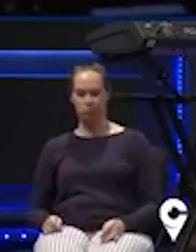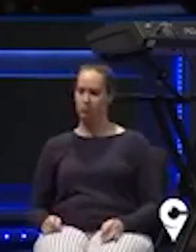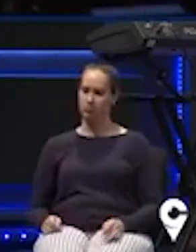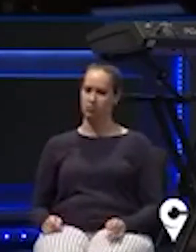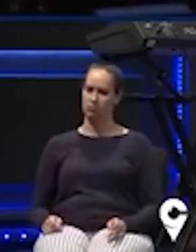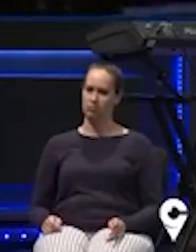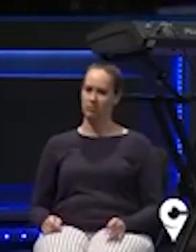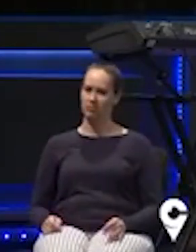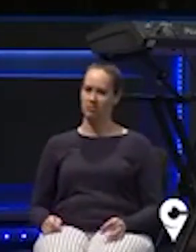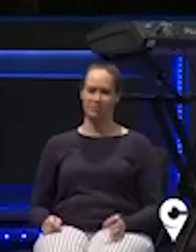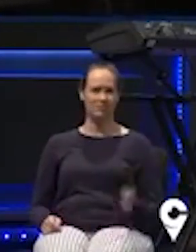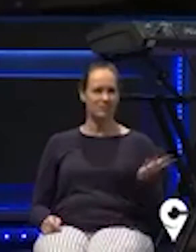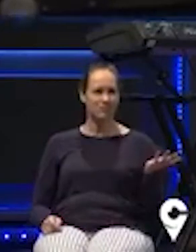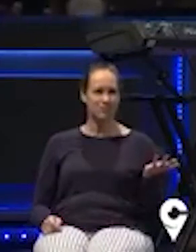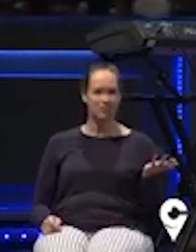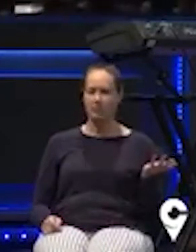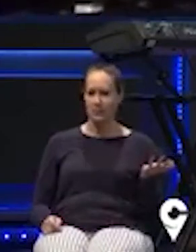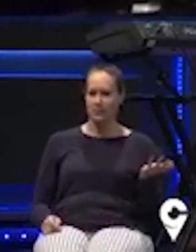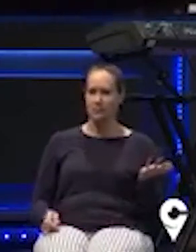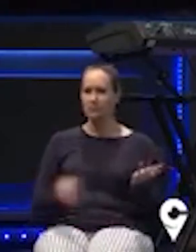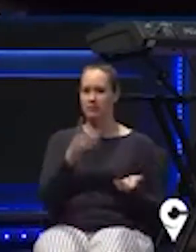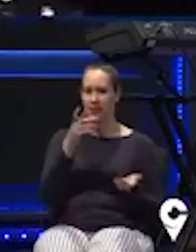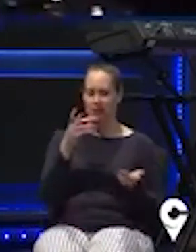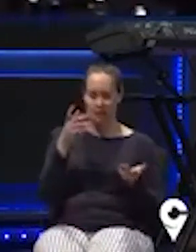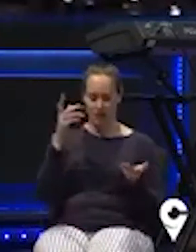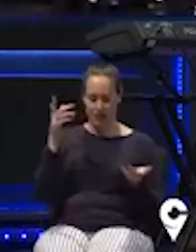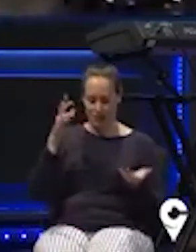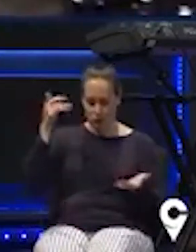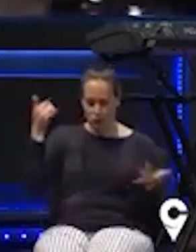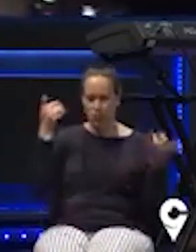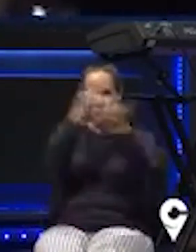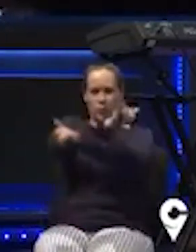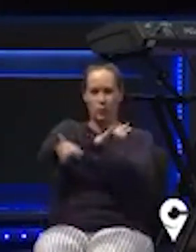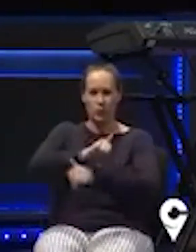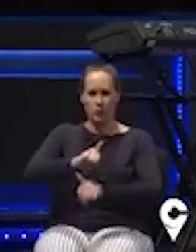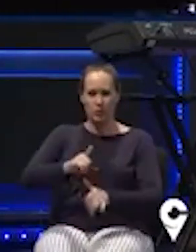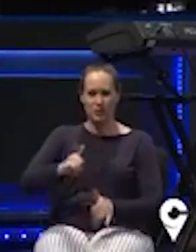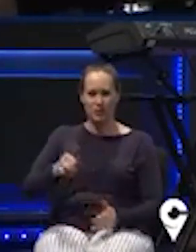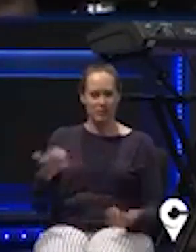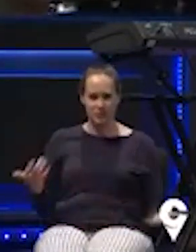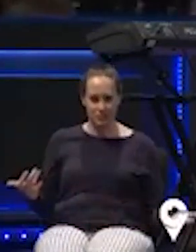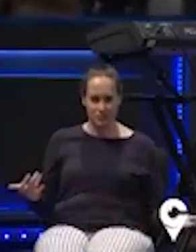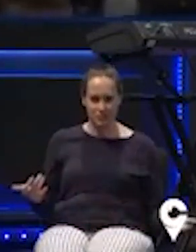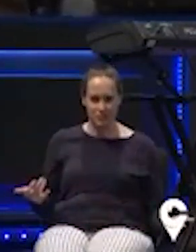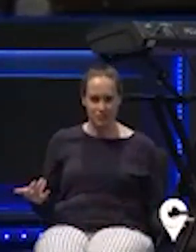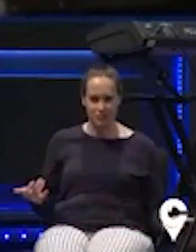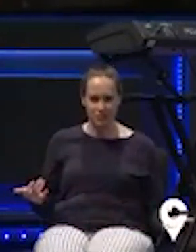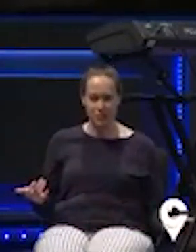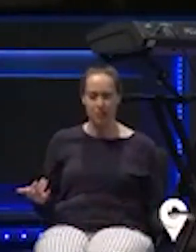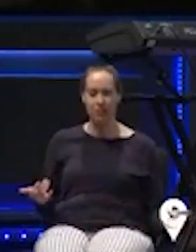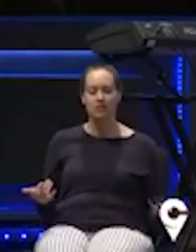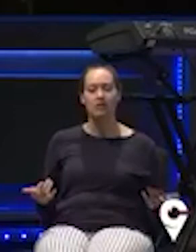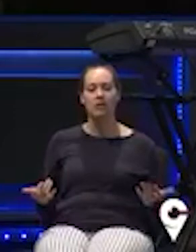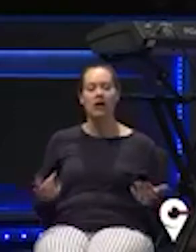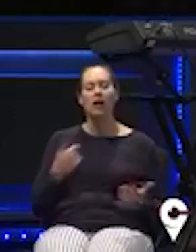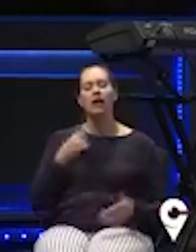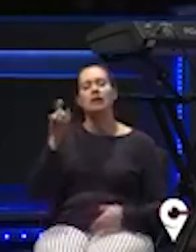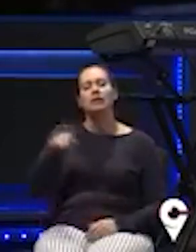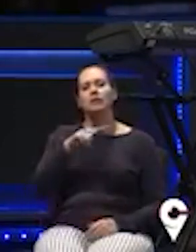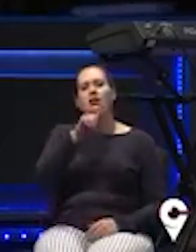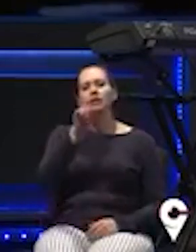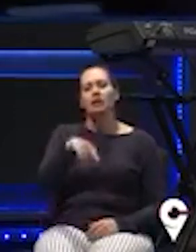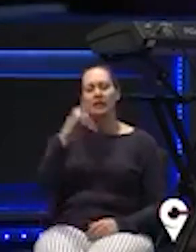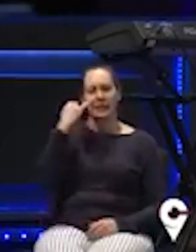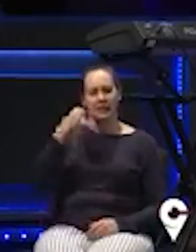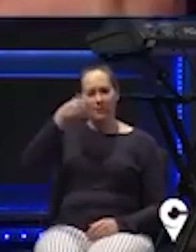That is so... It lends itself to ludicrous questions as well. I have to ask, if God